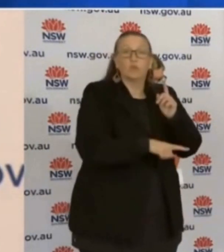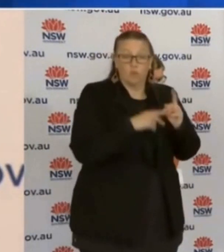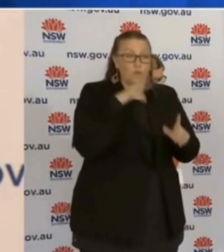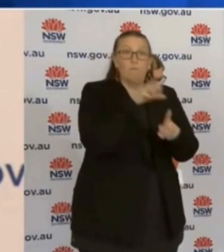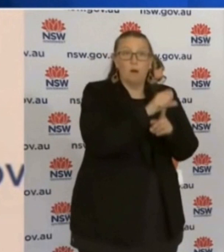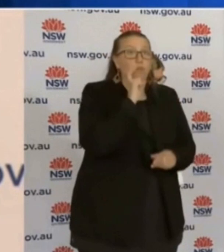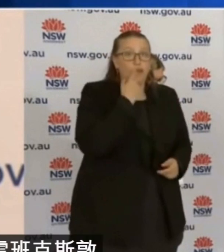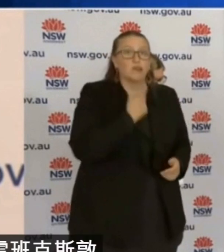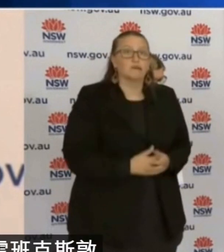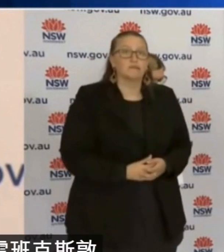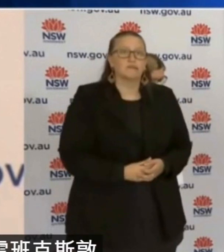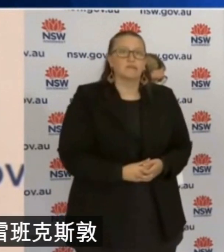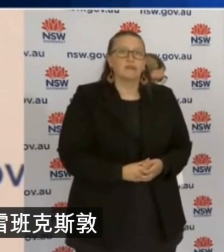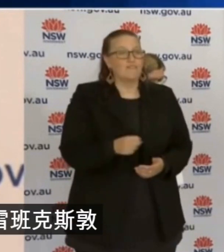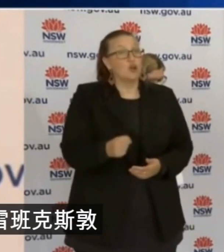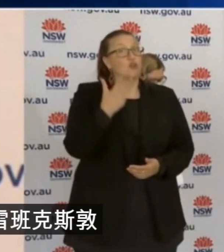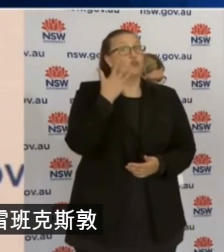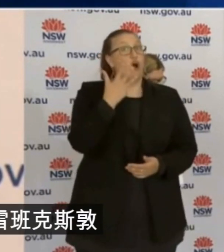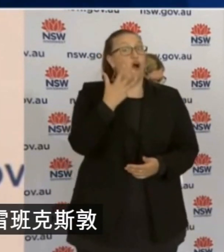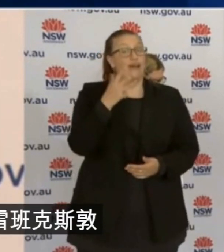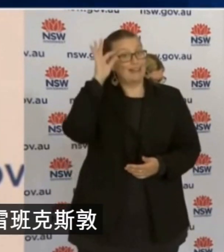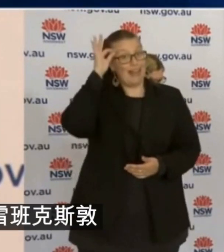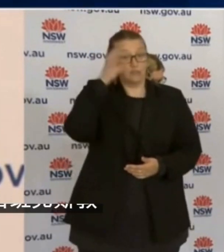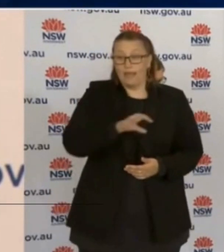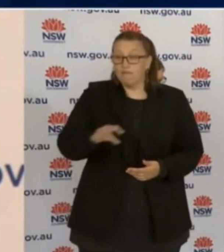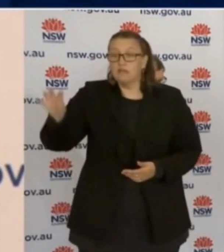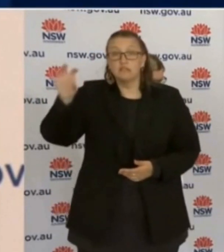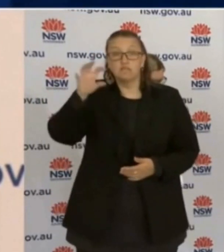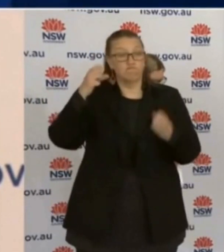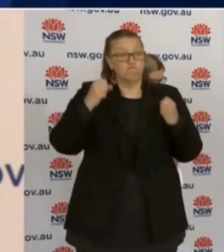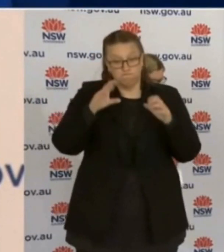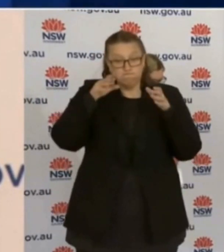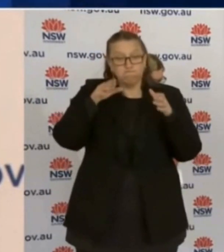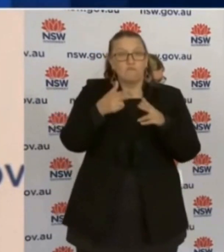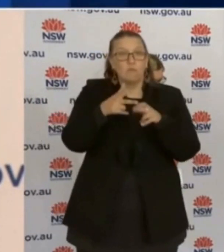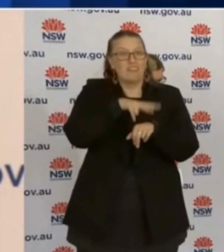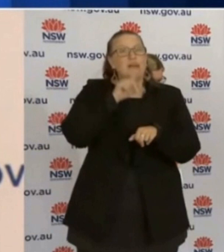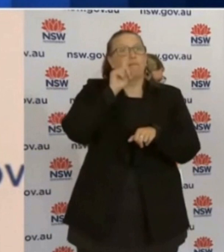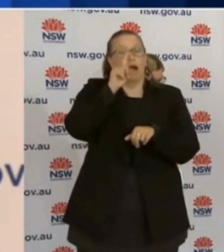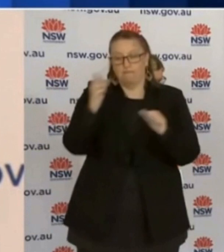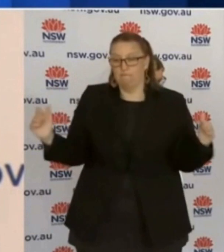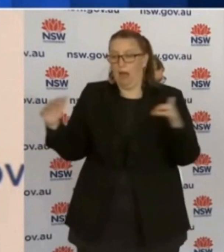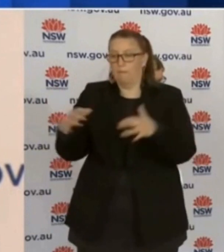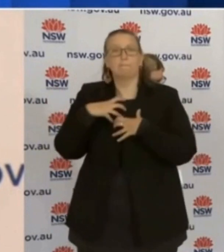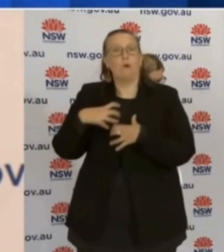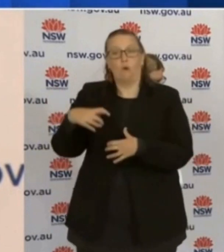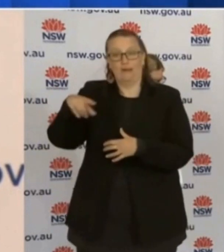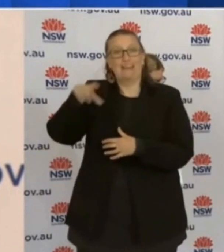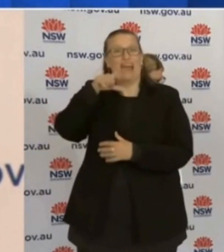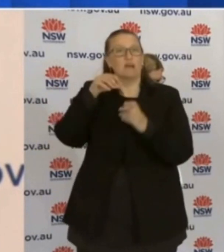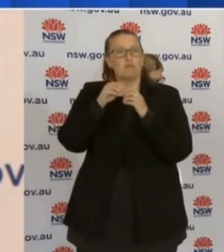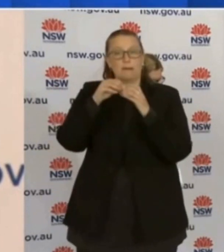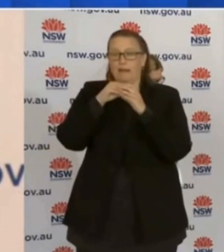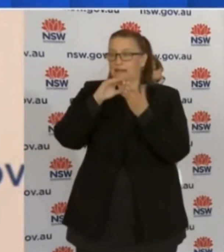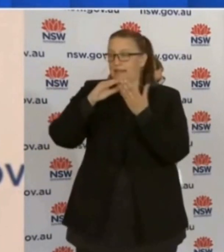those 9 LGAs and into that Canterbury Bankstown area. But let's be clear that right across this state there are now risks